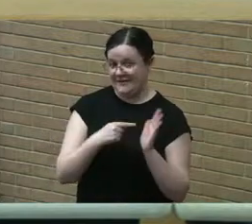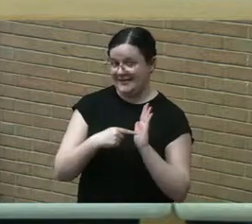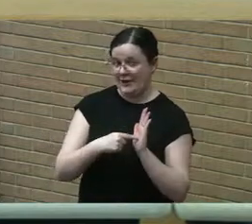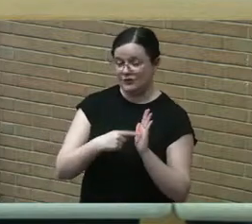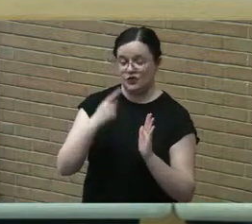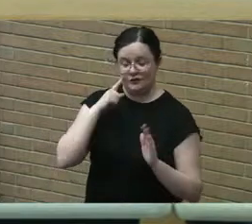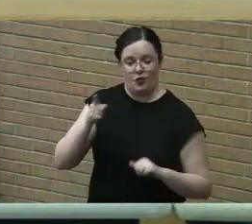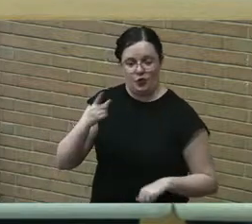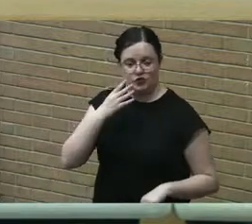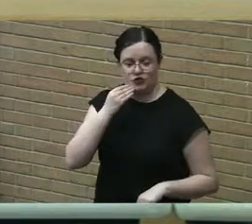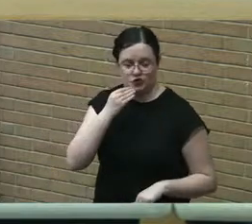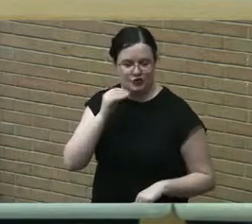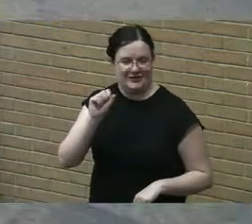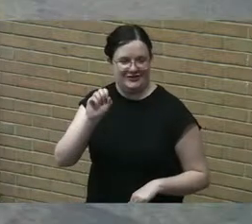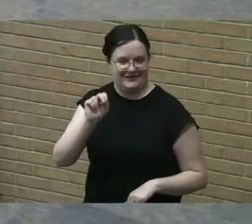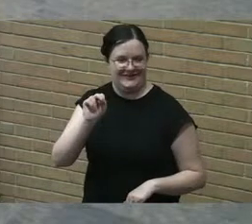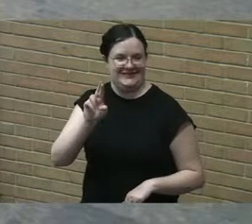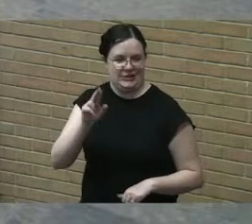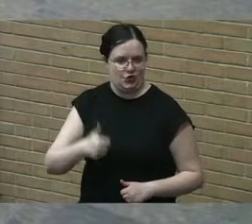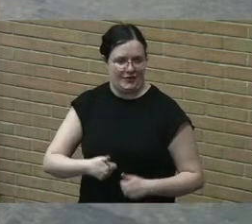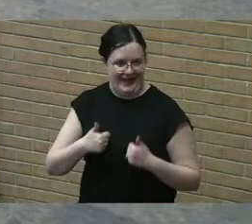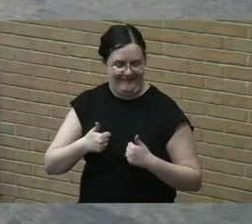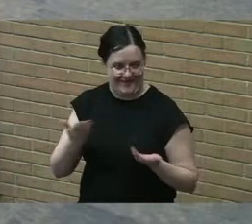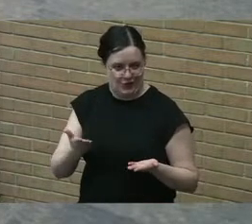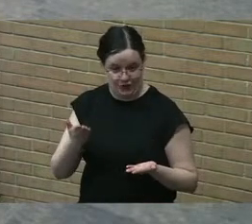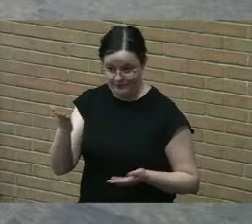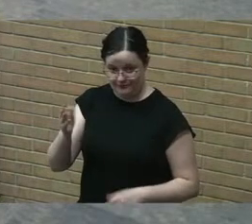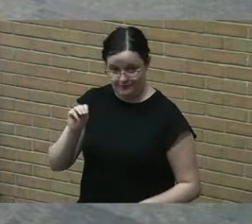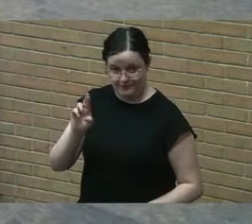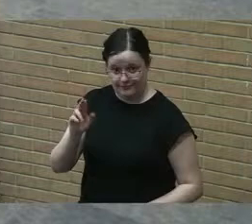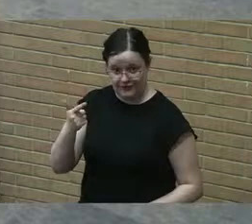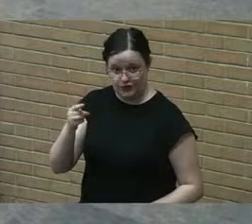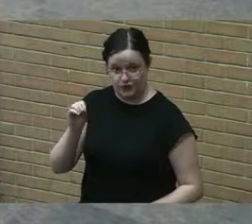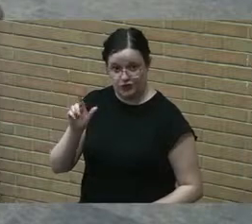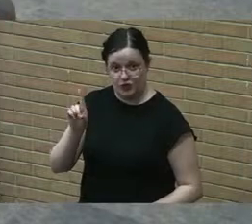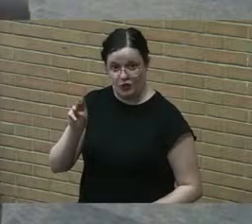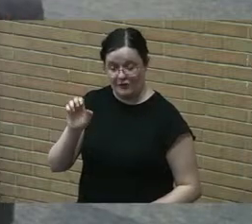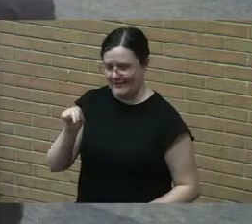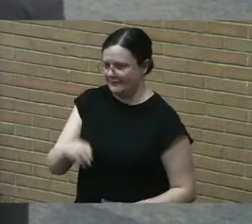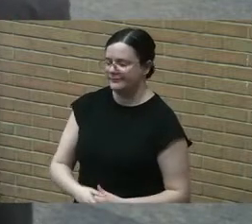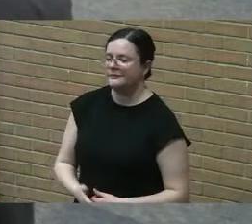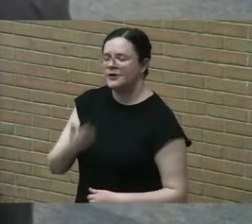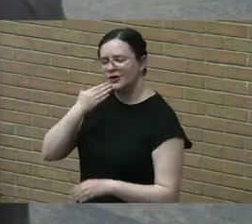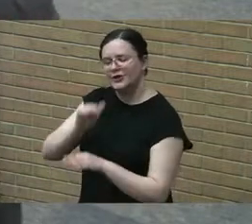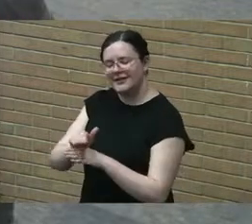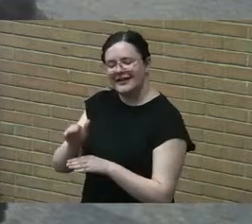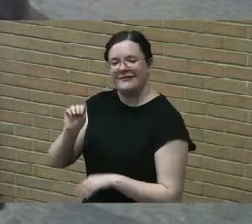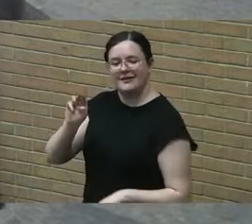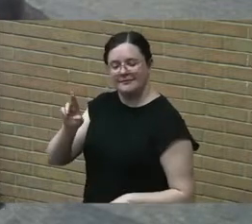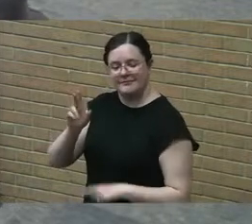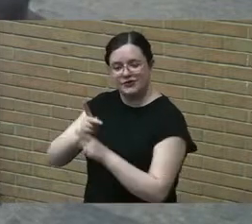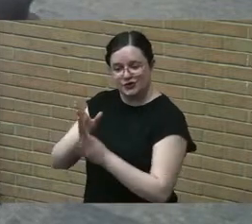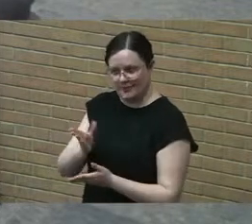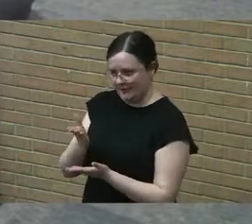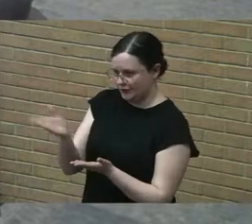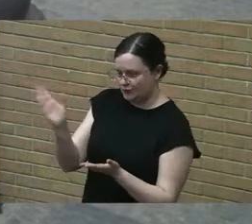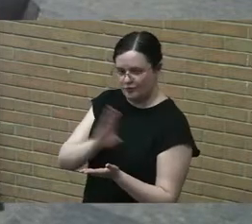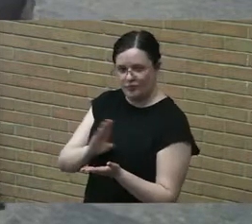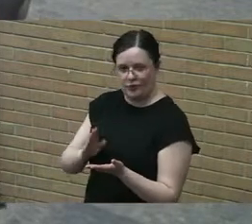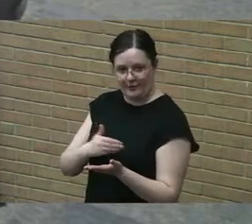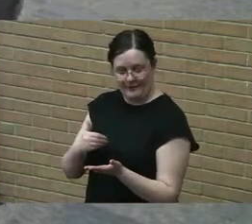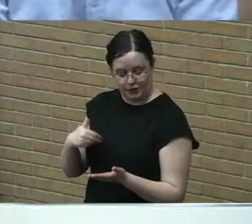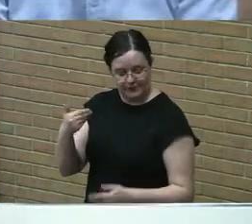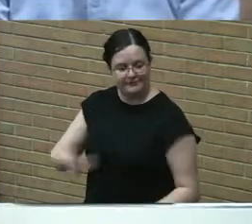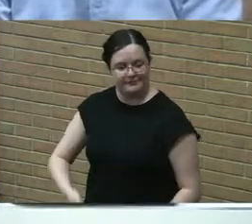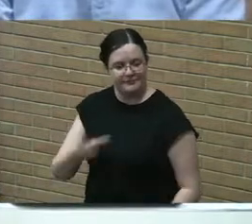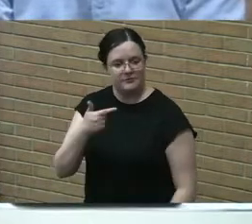here with us. Mr. Goldman, please proceed. Good evening, Mr. Supervisor, members of the board. My name is Jerry Goldman. I am the